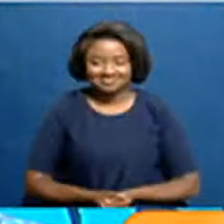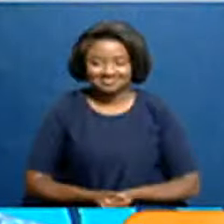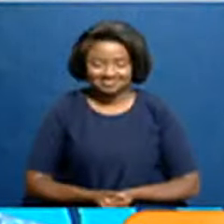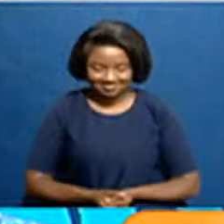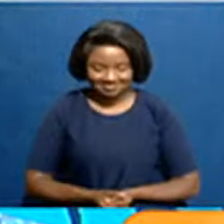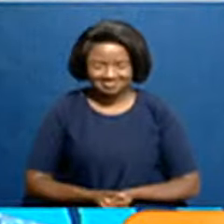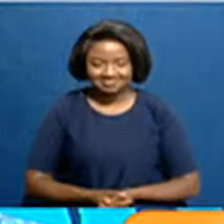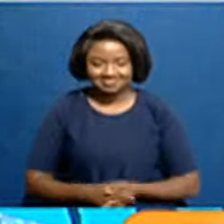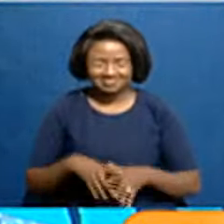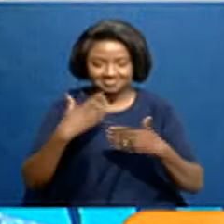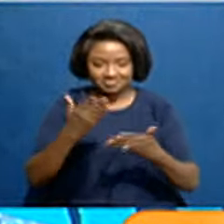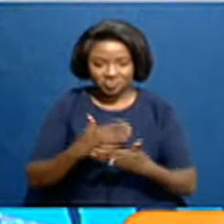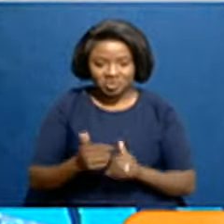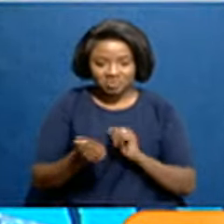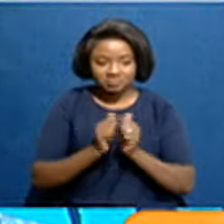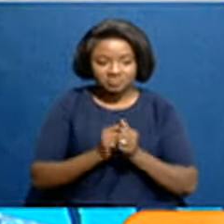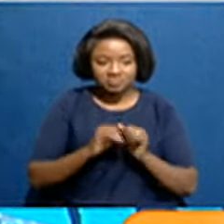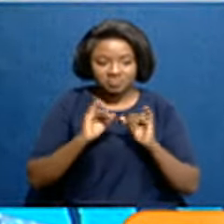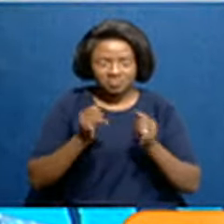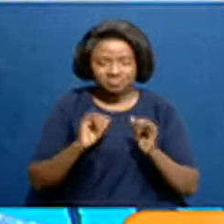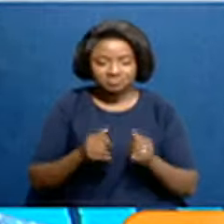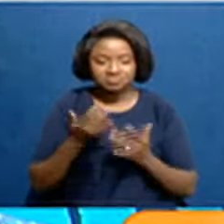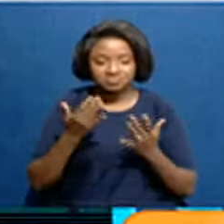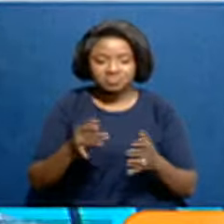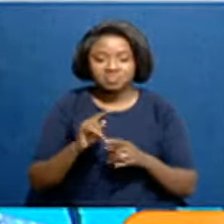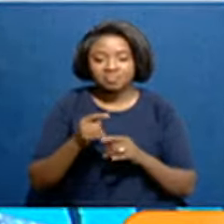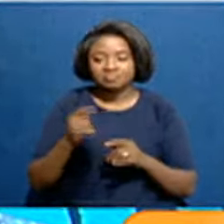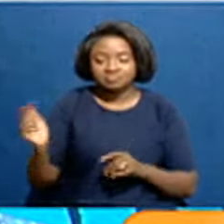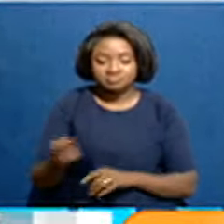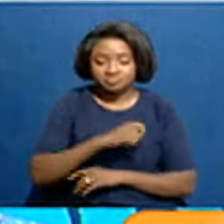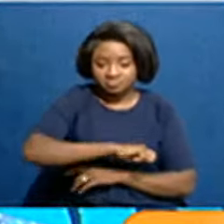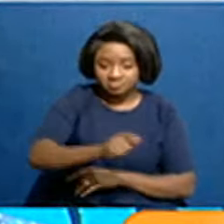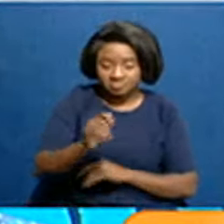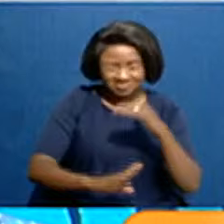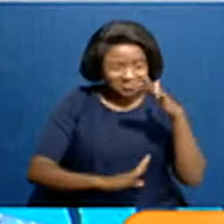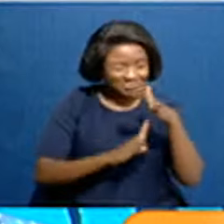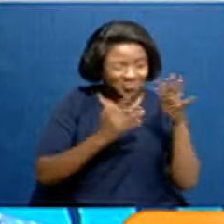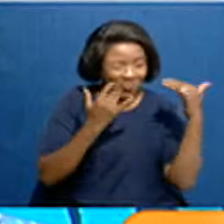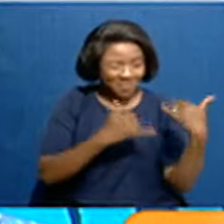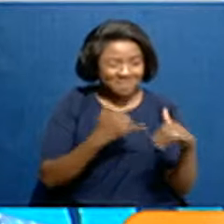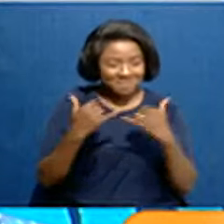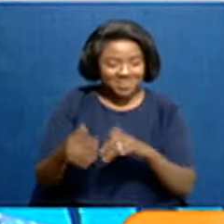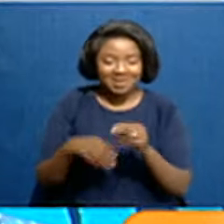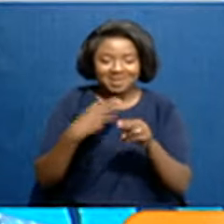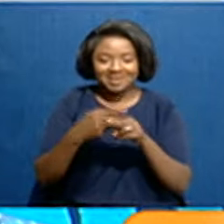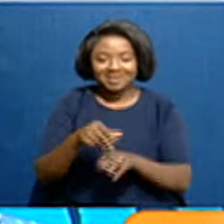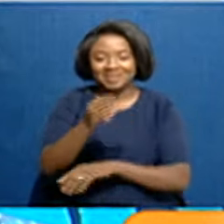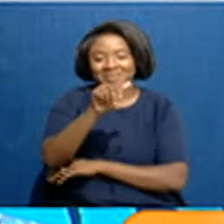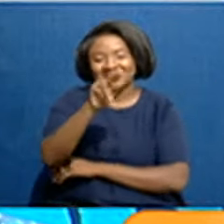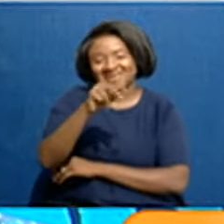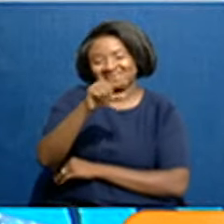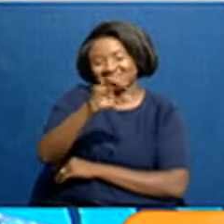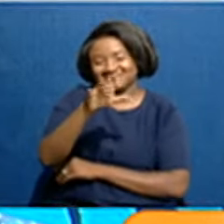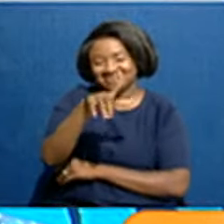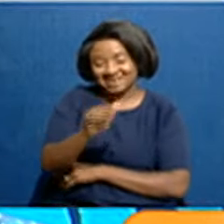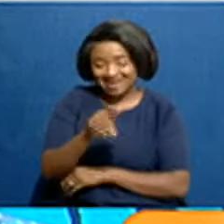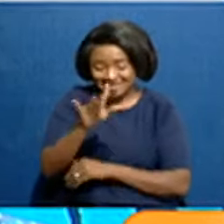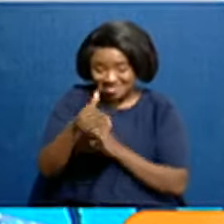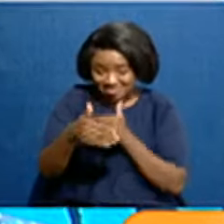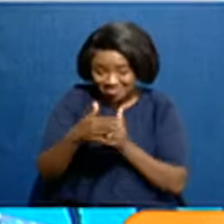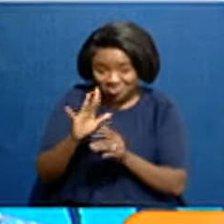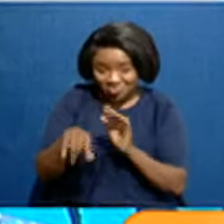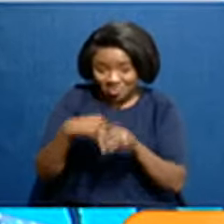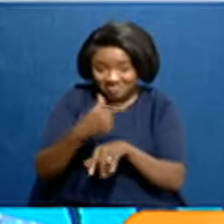Welcome back. Time for sports and on to tennis. Kenya's top tennis player, Angela Okutoyi, is one match away from qualifying